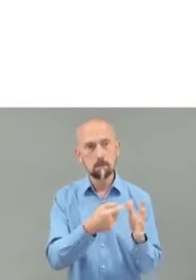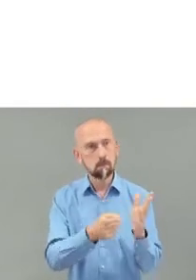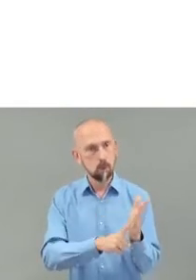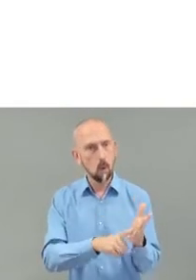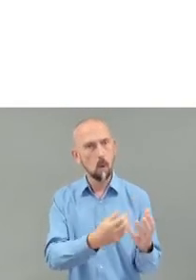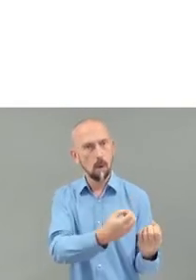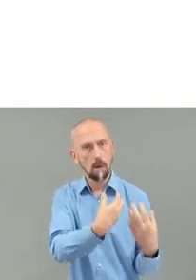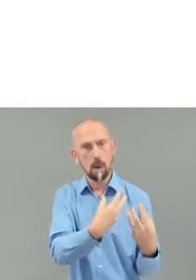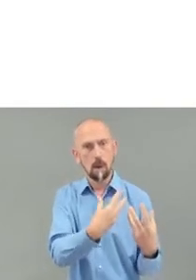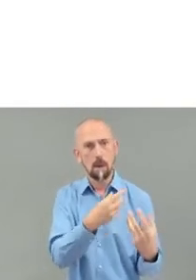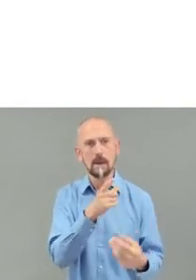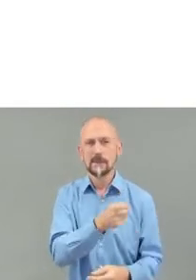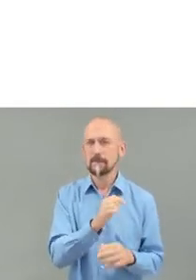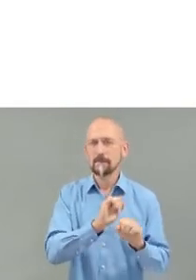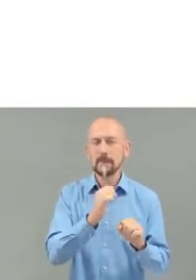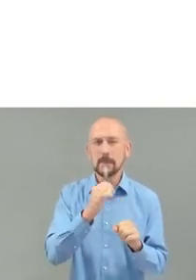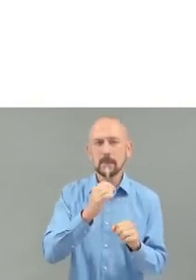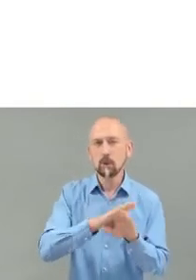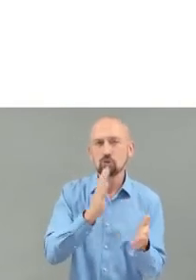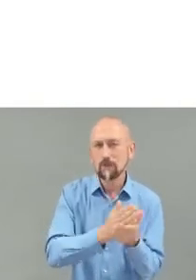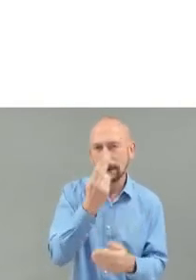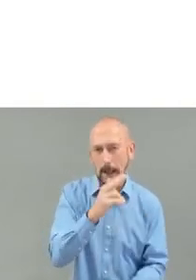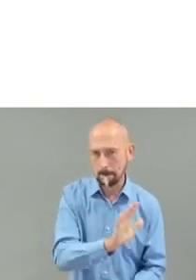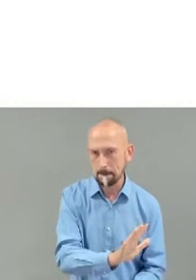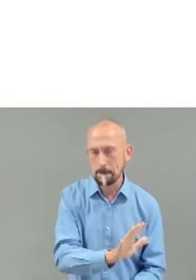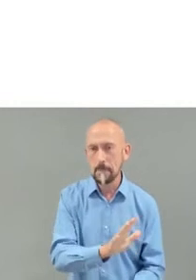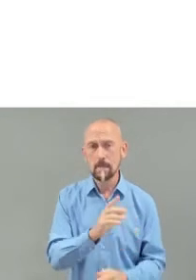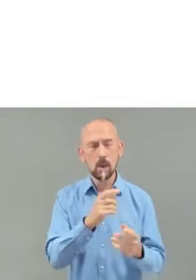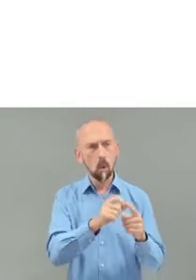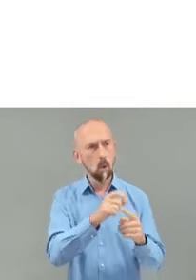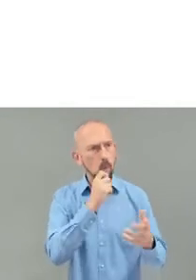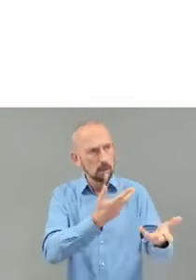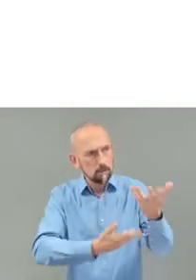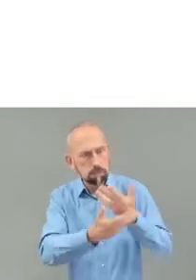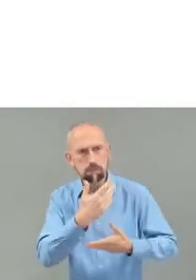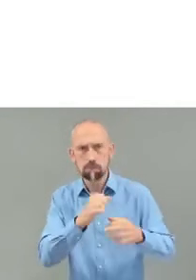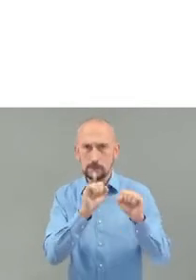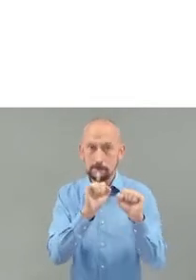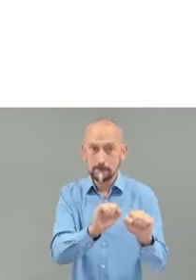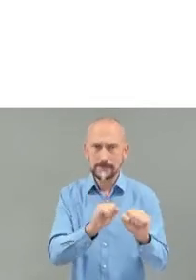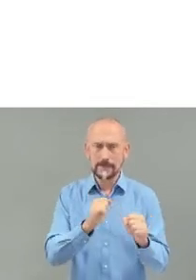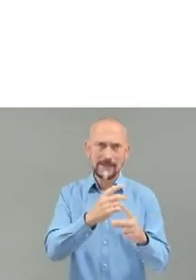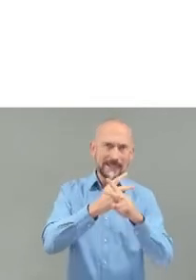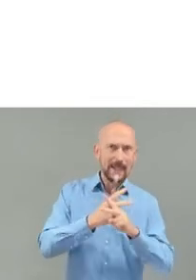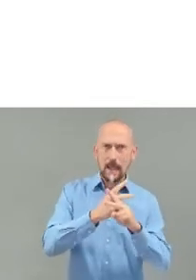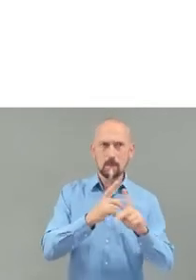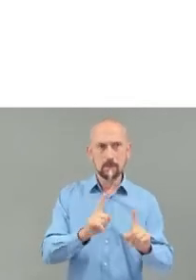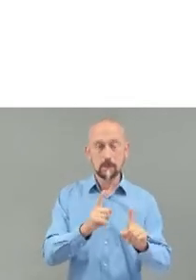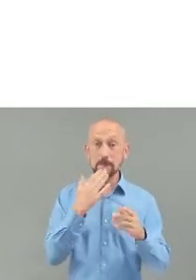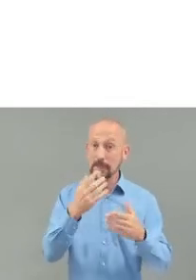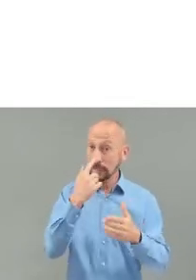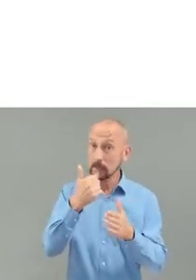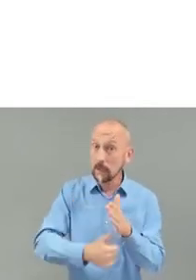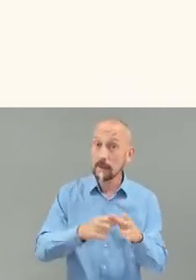using, and he's going to be talking about his experience of care from his perspective. Start the video, please, Matt.